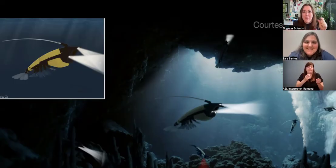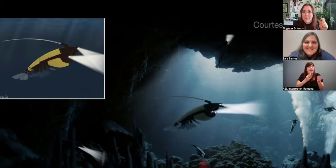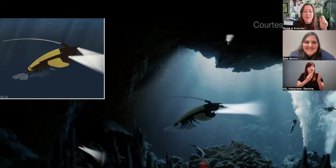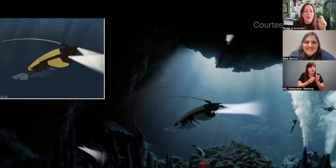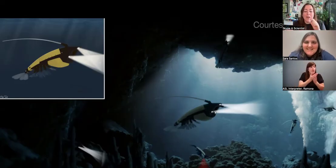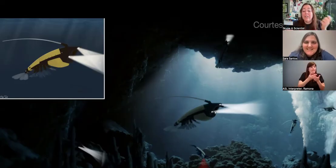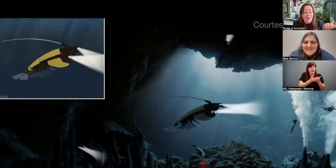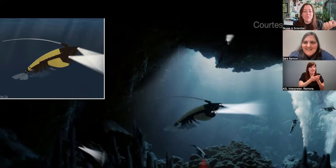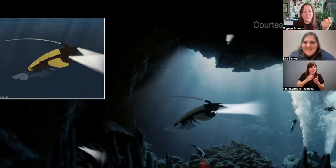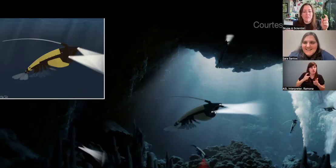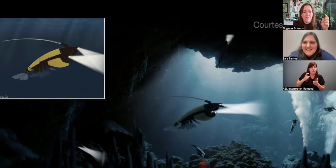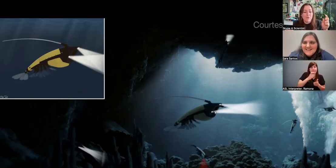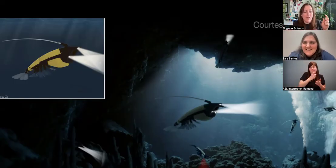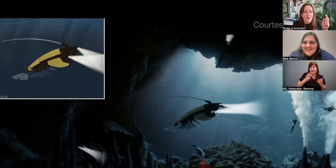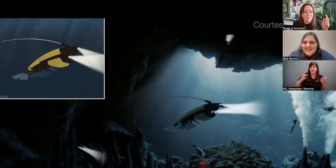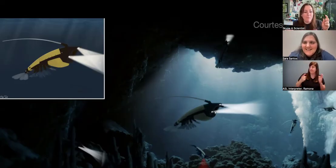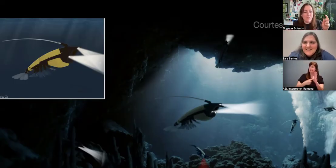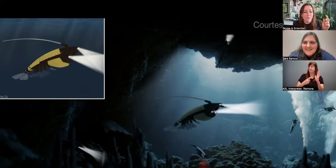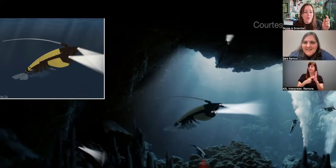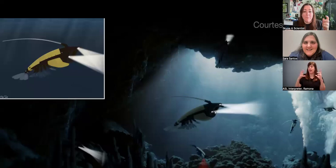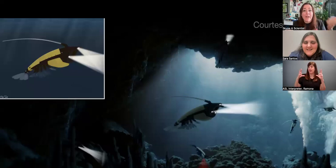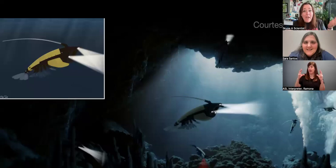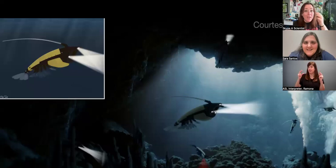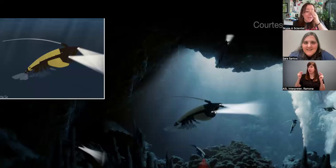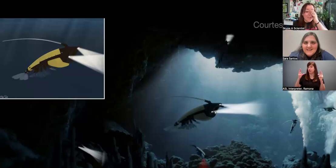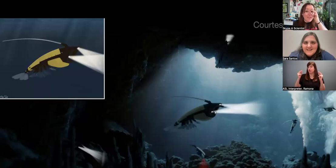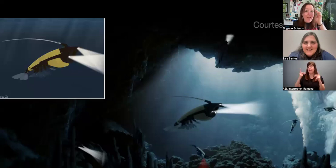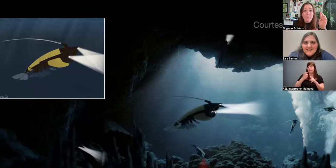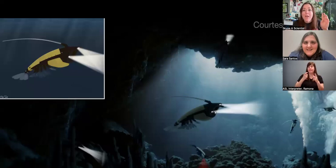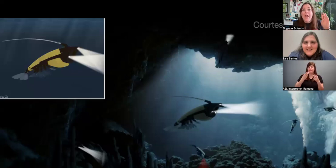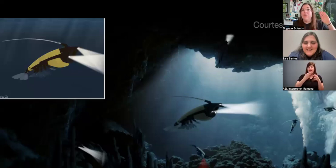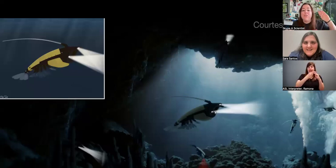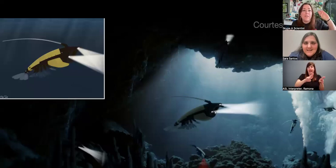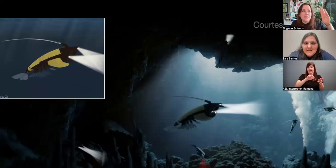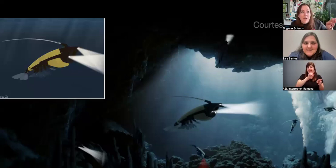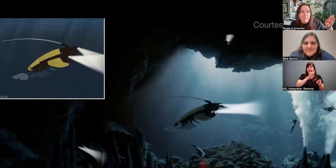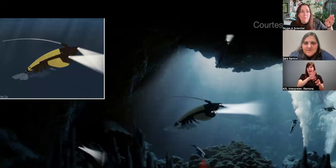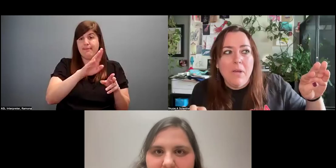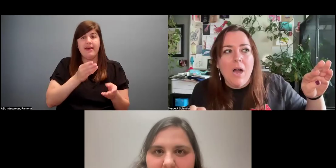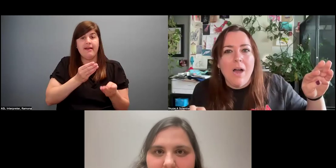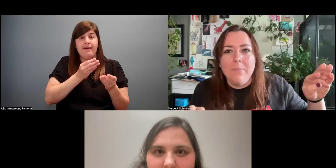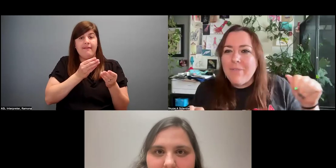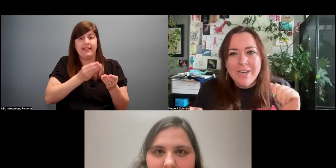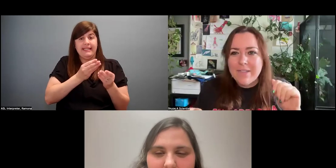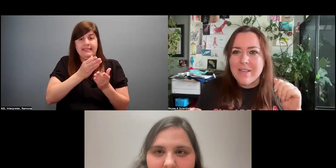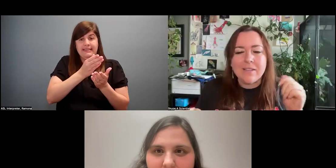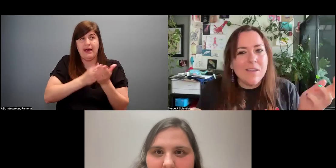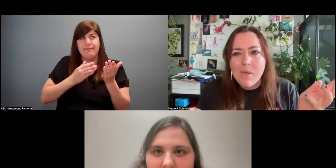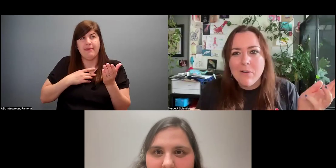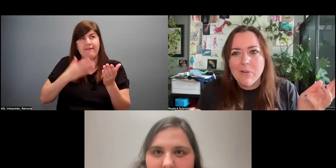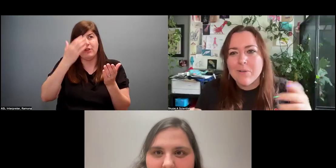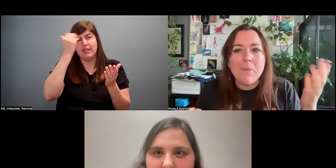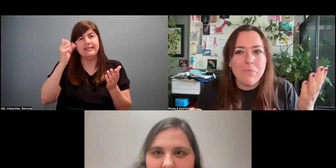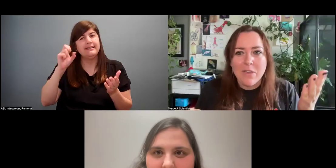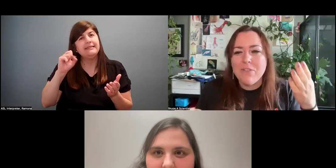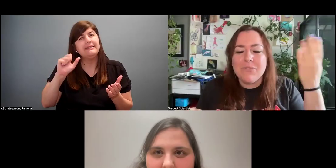baby shrimp, or like lobster, for example, from an egg in the lab, and you feed some, I forget if it's like